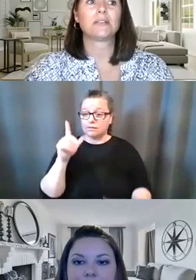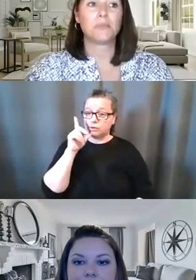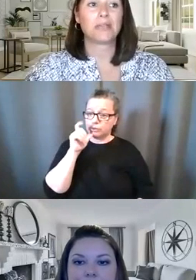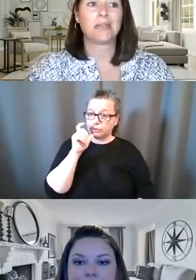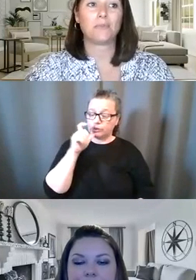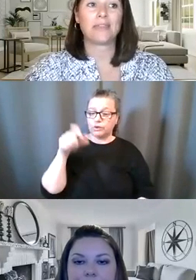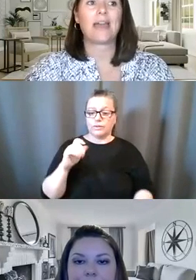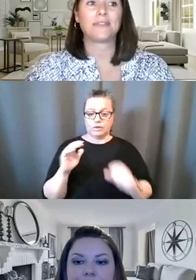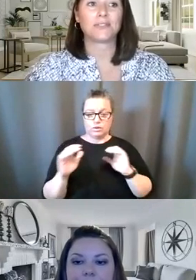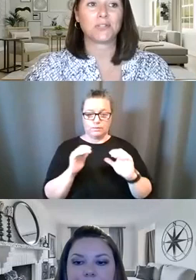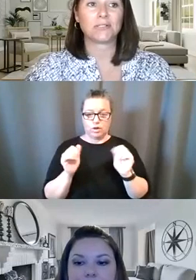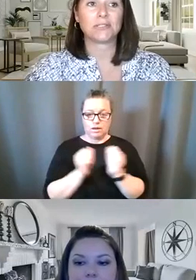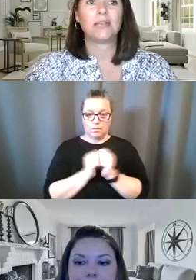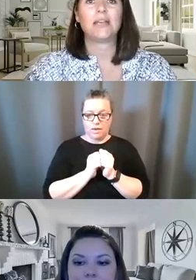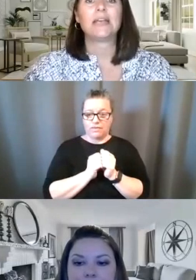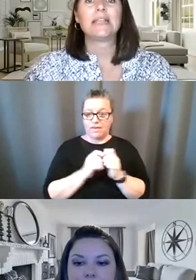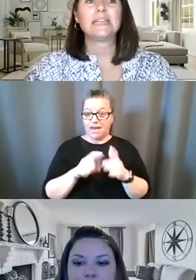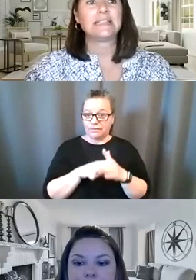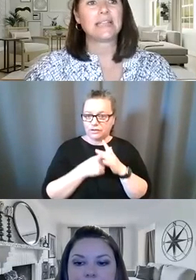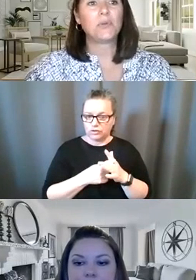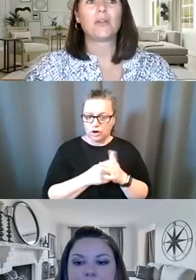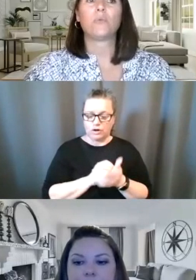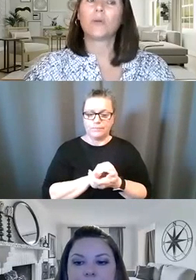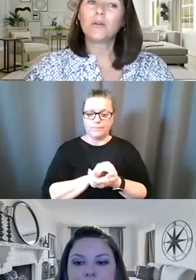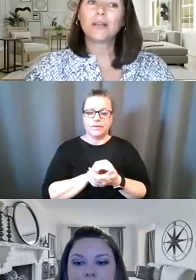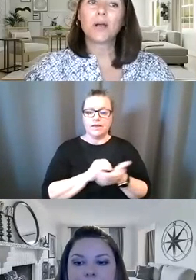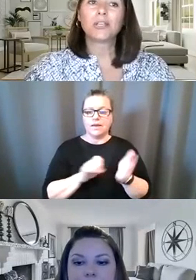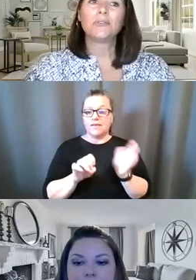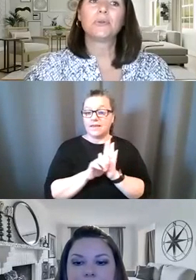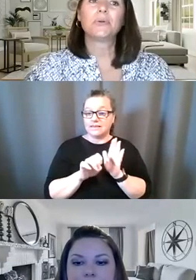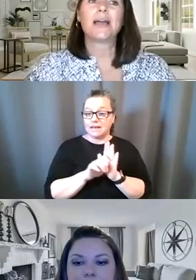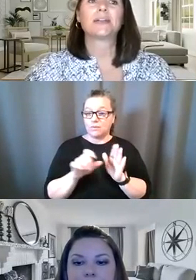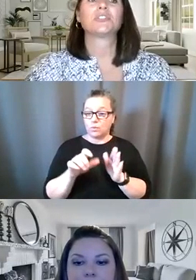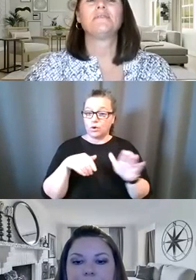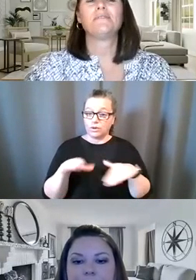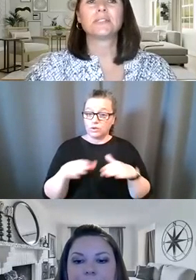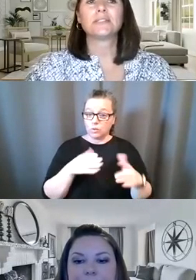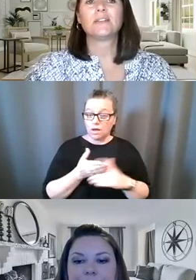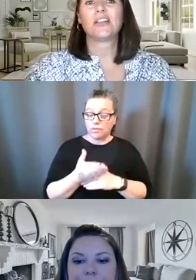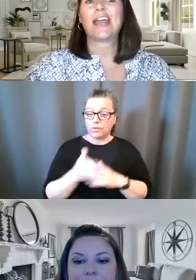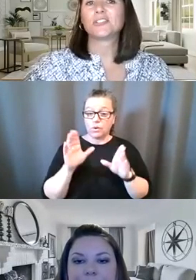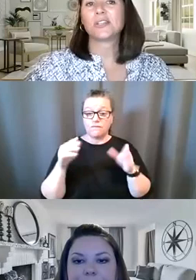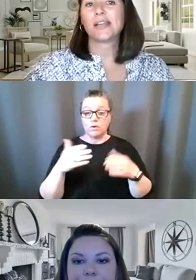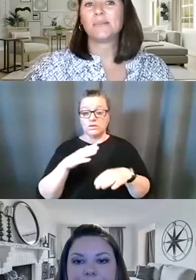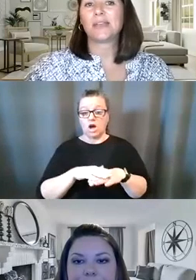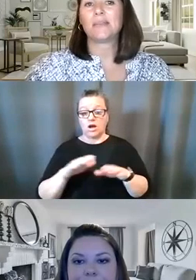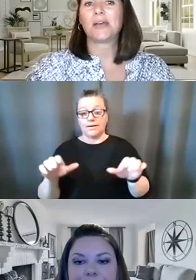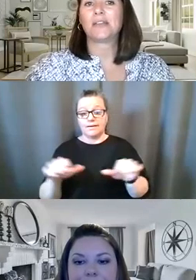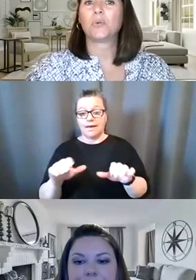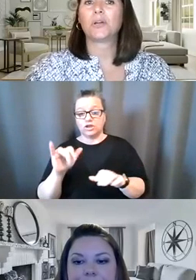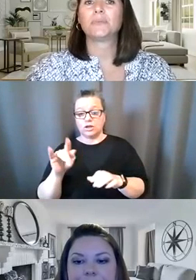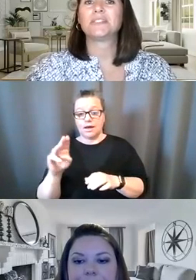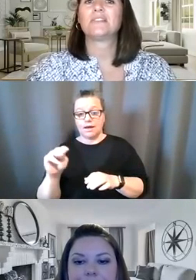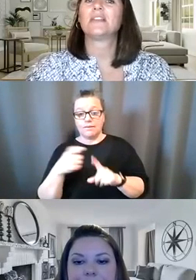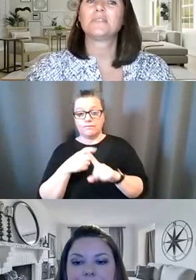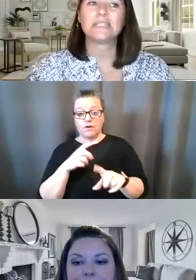need to communicate with at the start. The example that we're going to walk you through actually focuses on an action item that came out of a